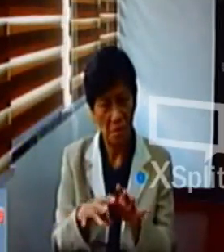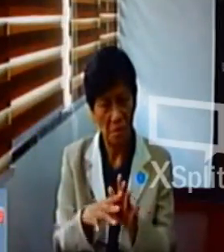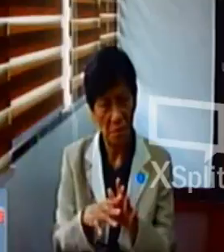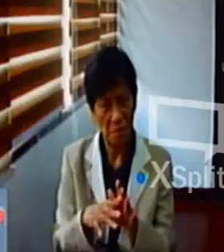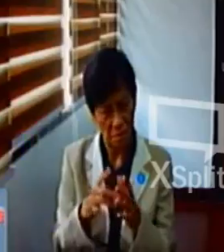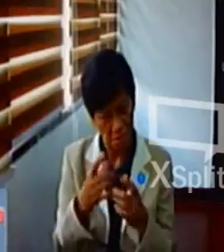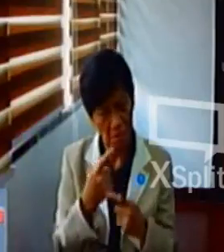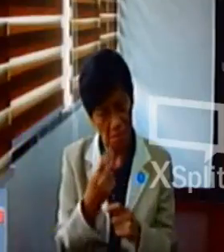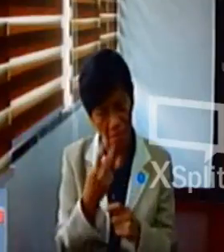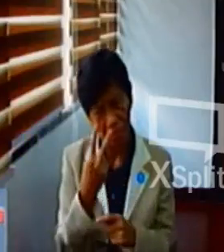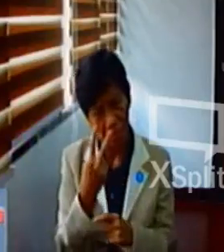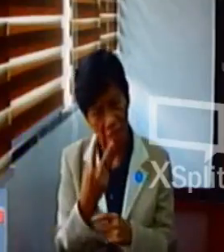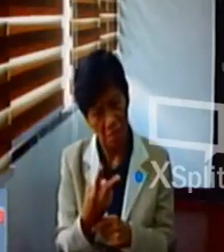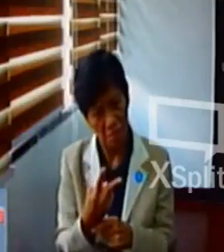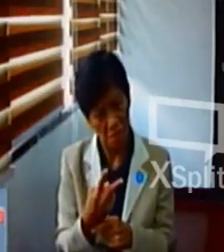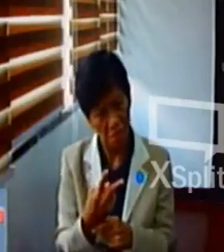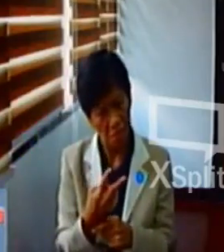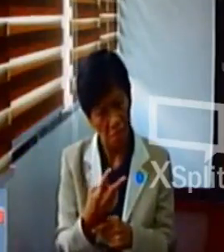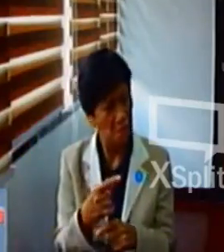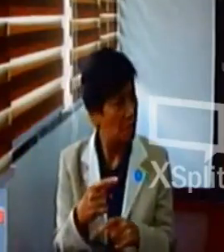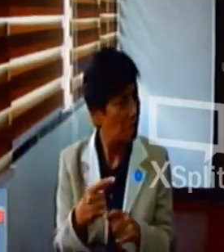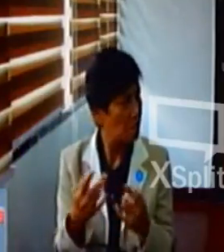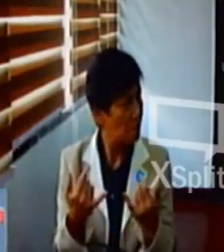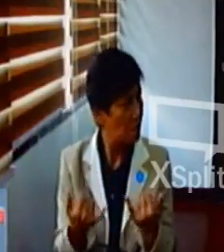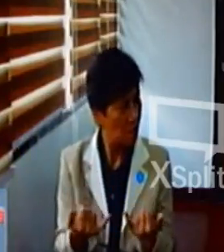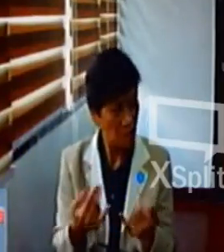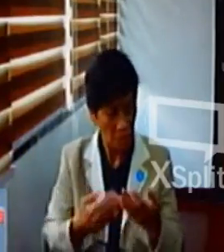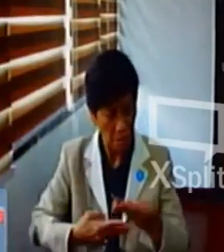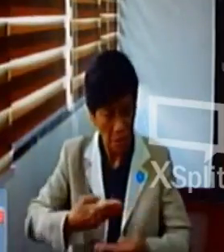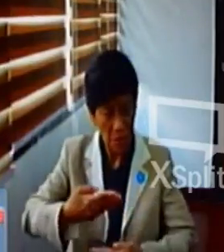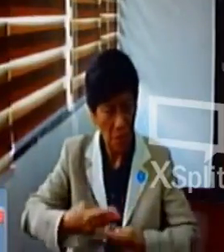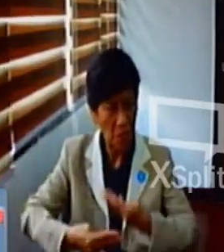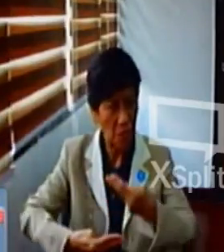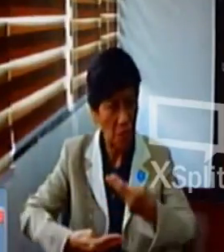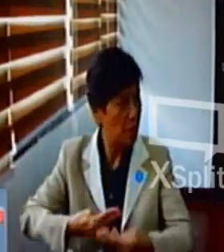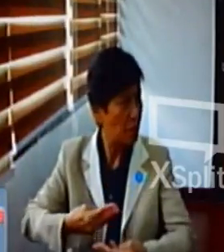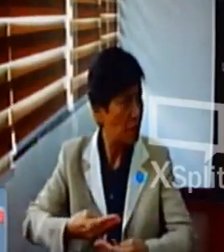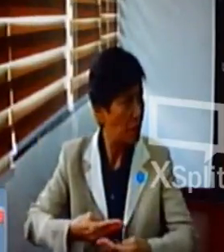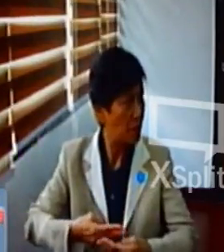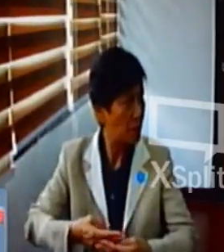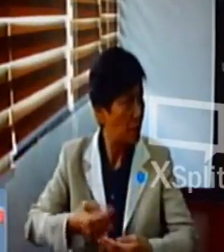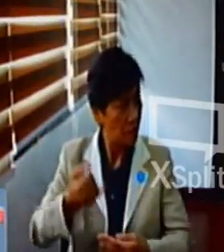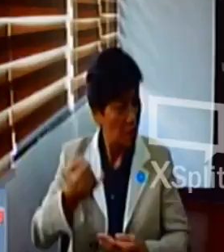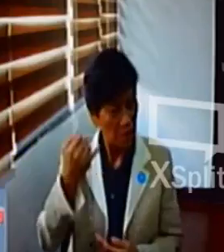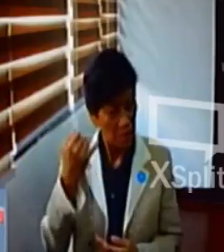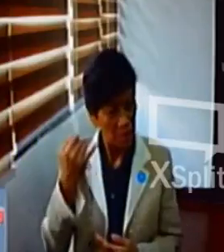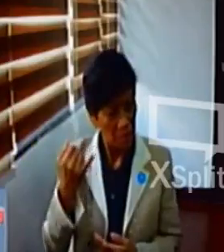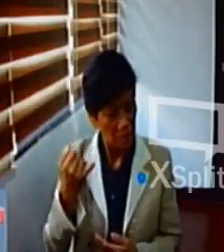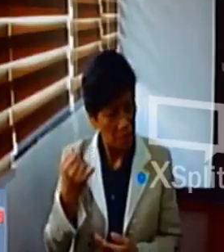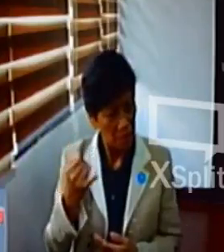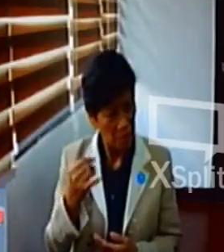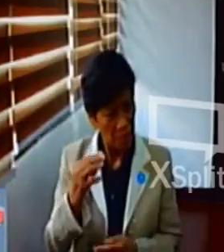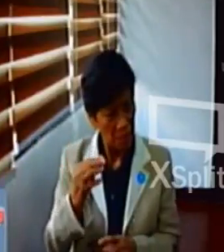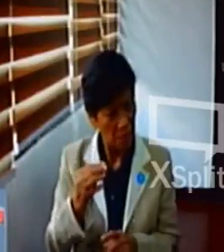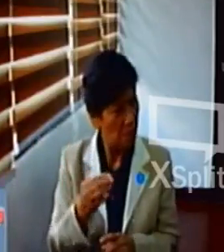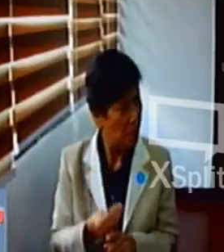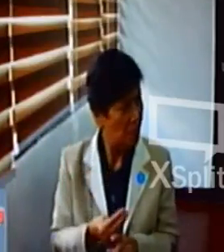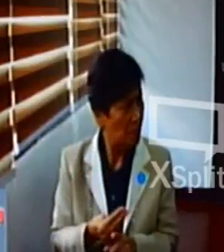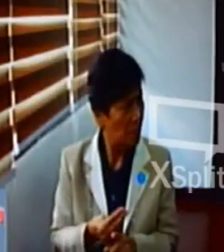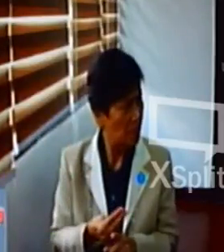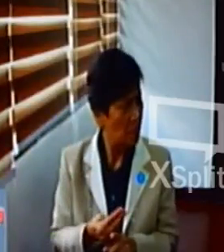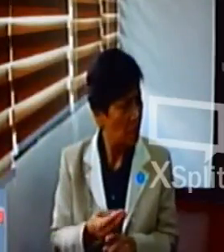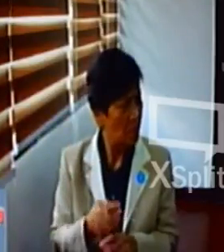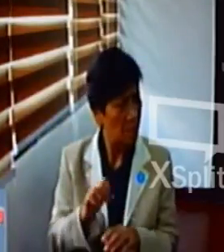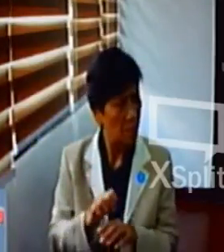try to see, is there any methodology that can illustrate the multiplier effect